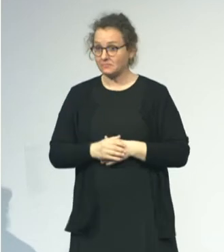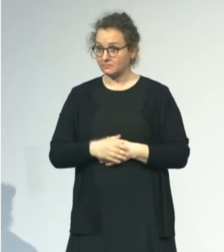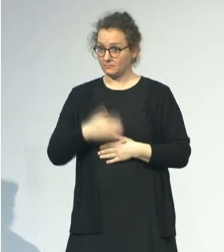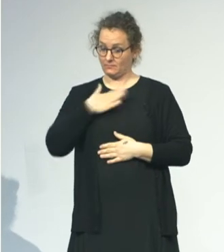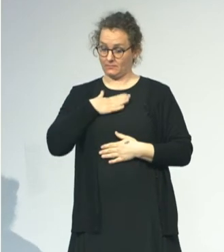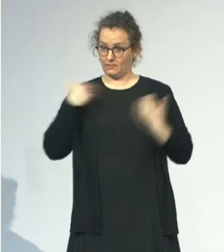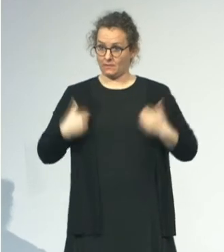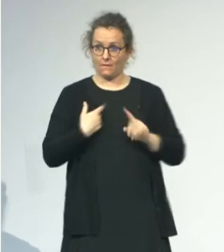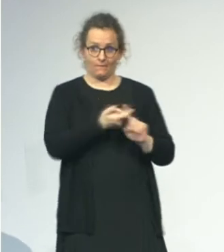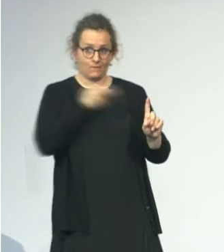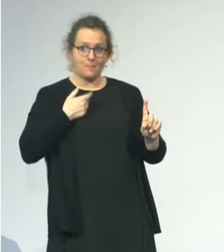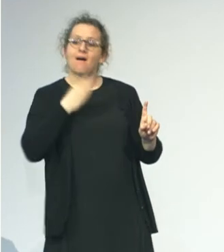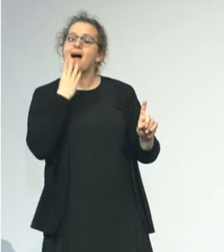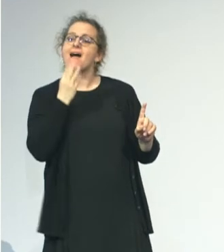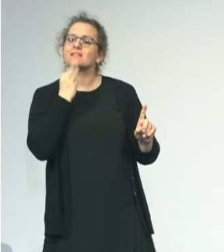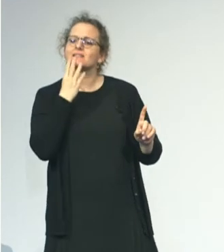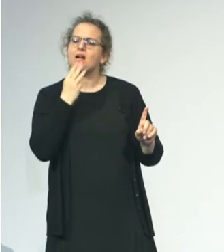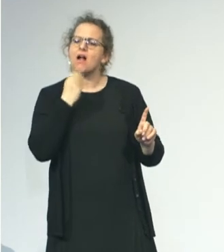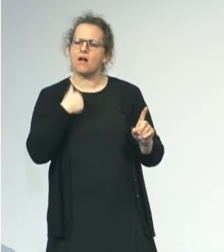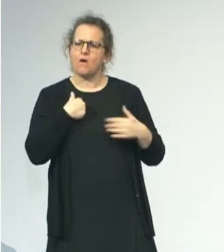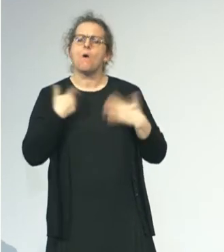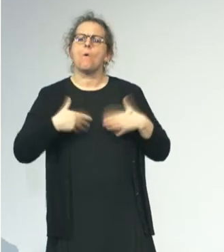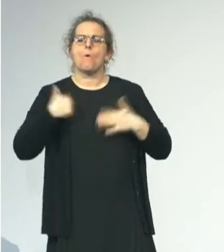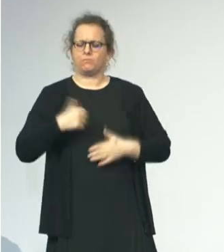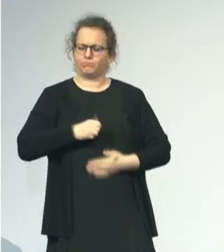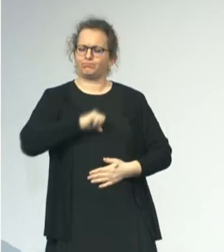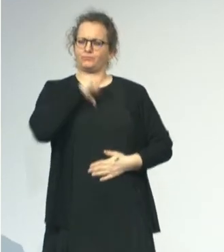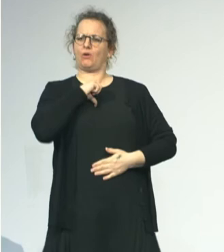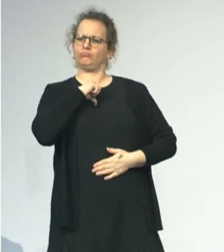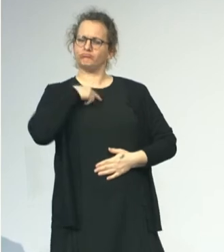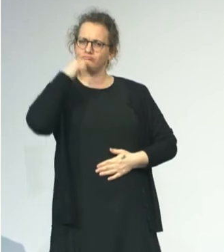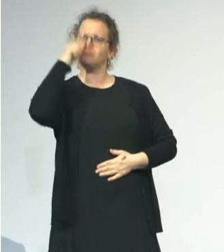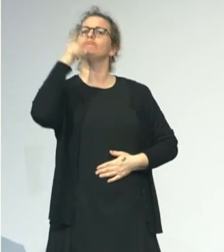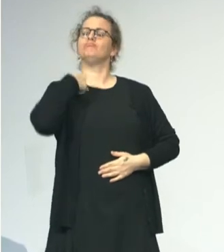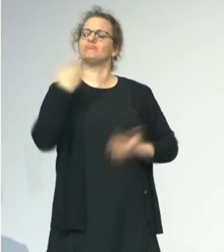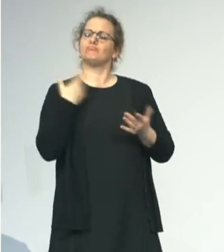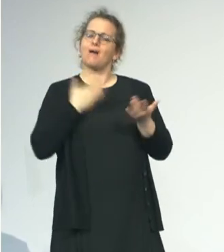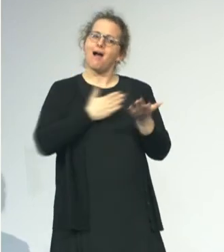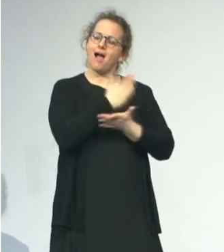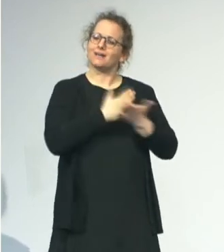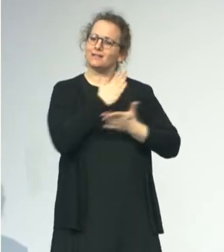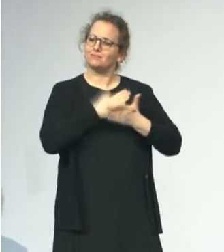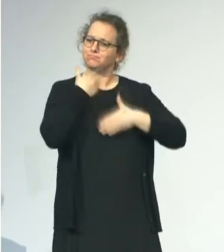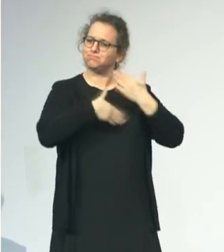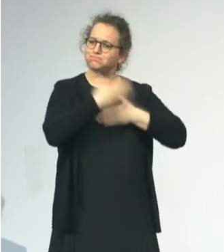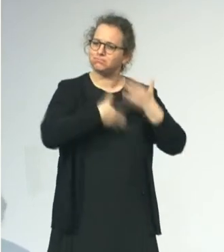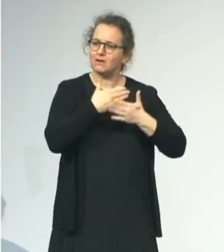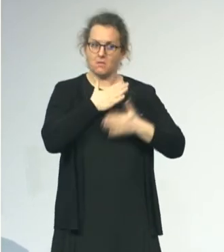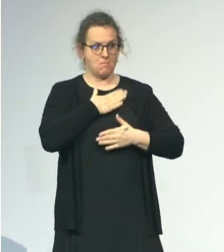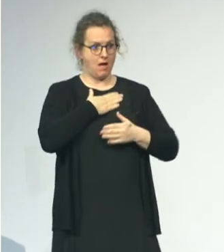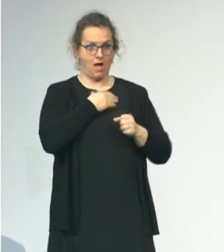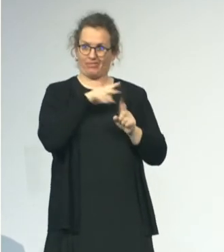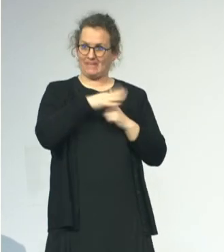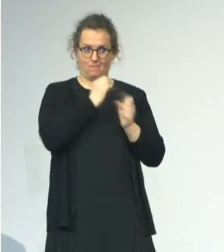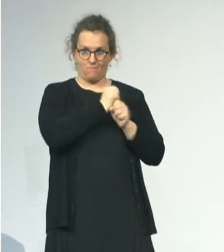I'm proud of our activities, of our projects, but most of all of our people. Because I'm standing here, or sitting here in the